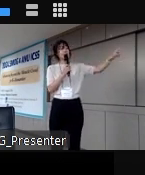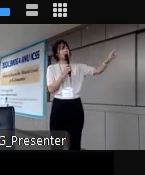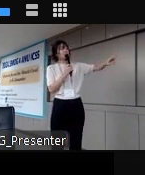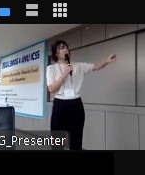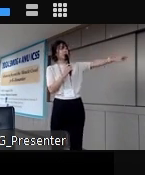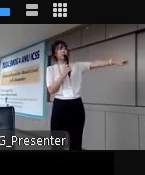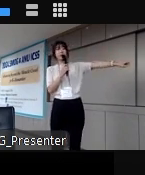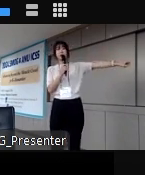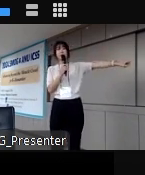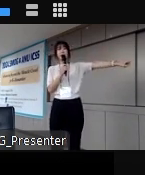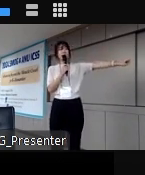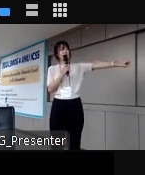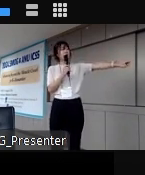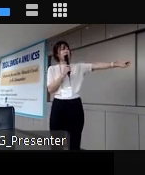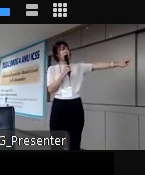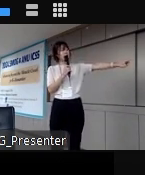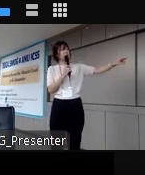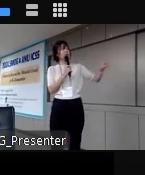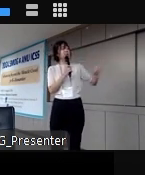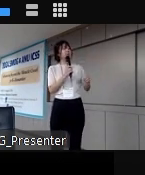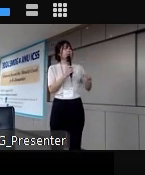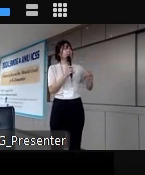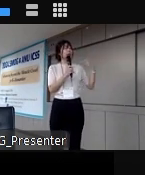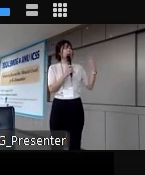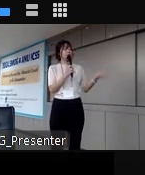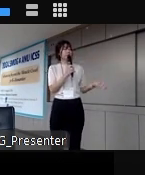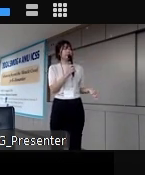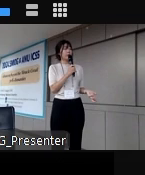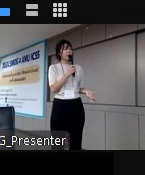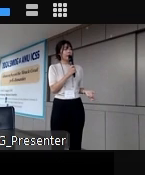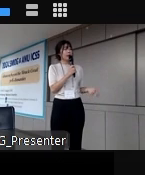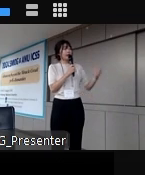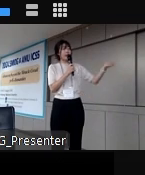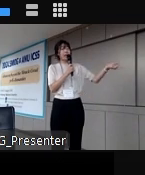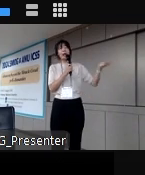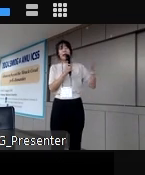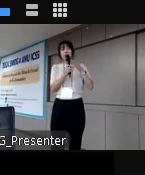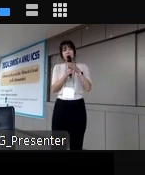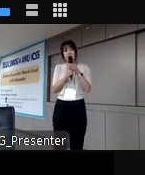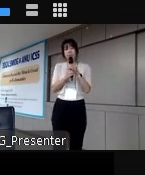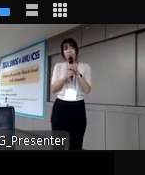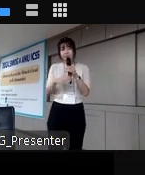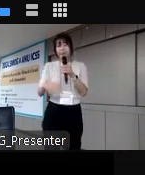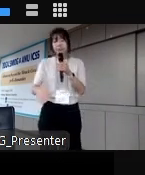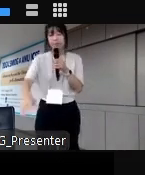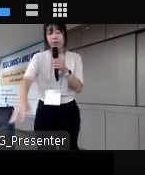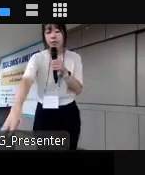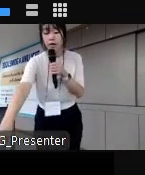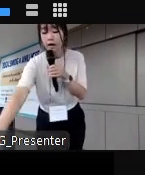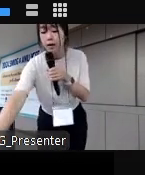reference, whether there was a narrative present to indicate who's doing what, and animus.